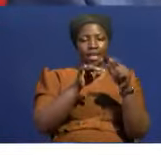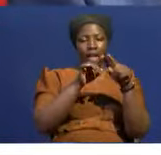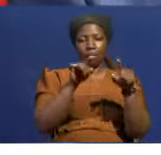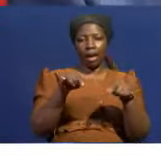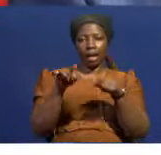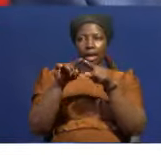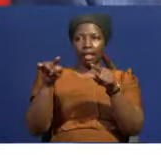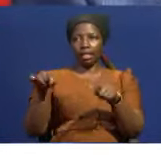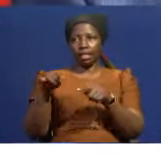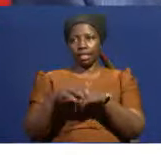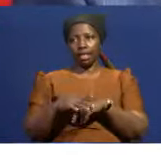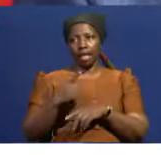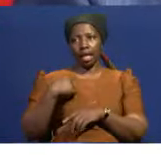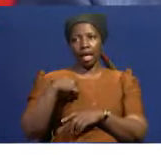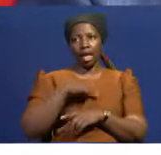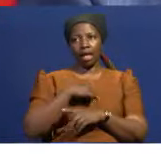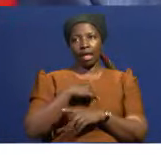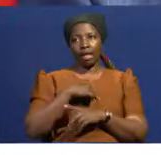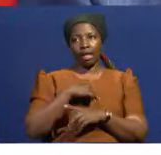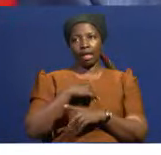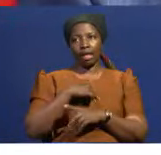process of